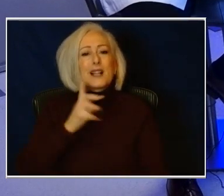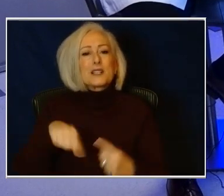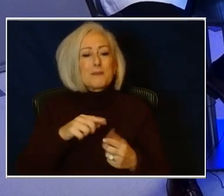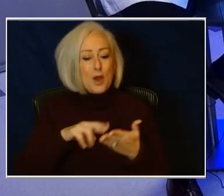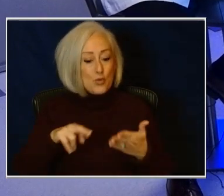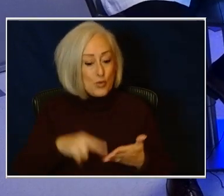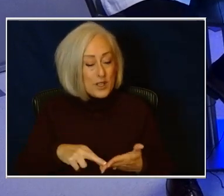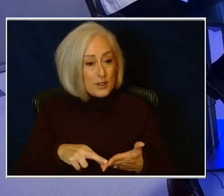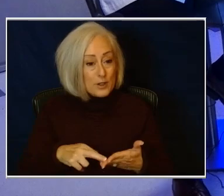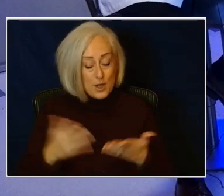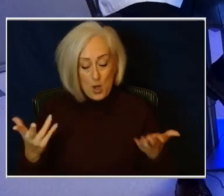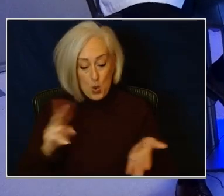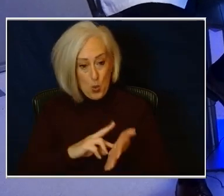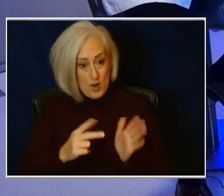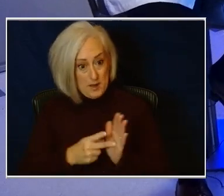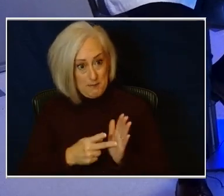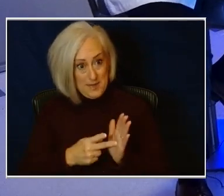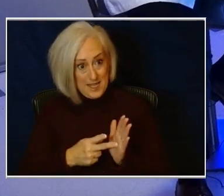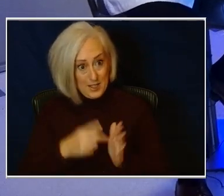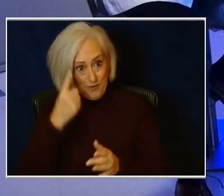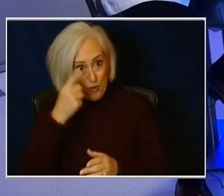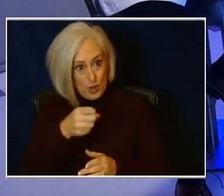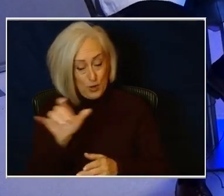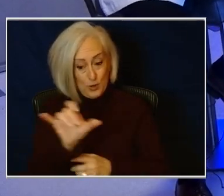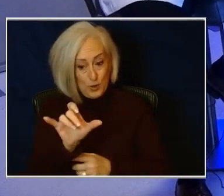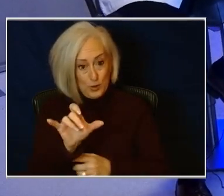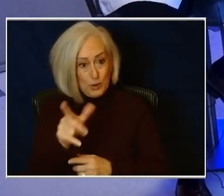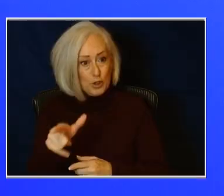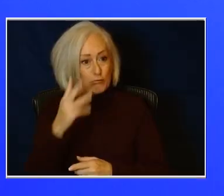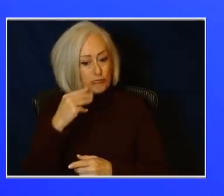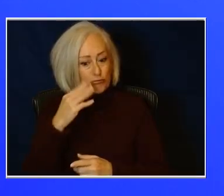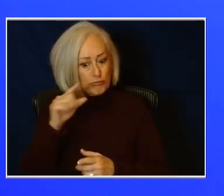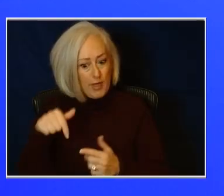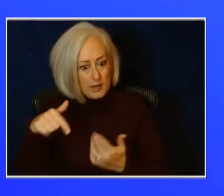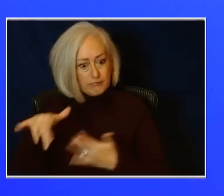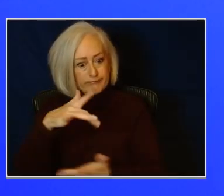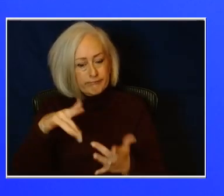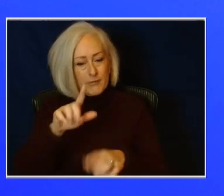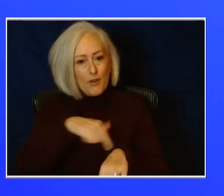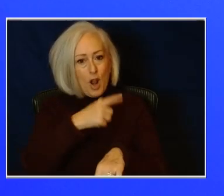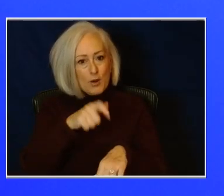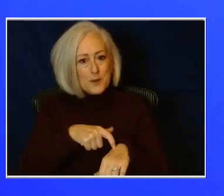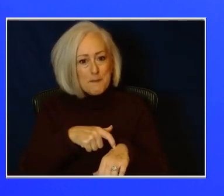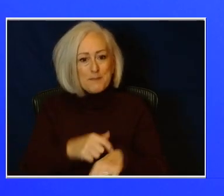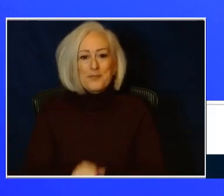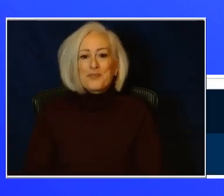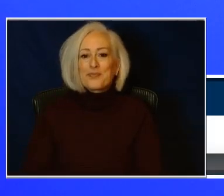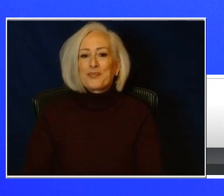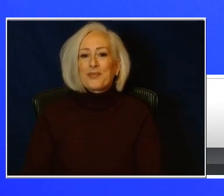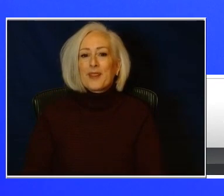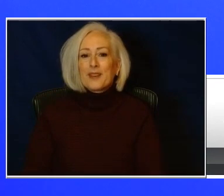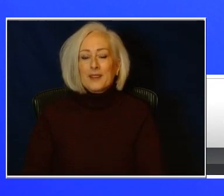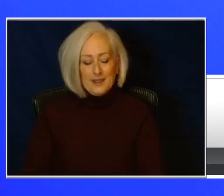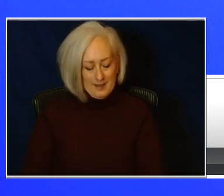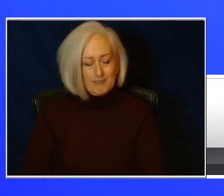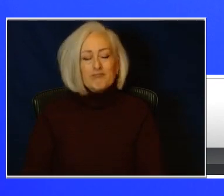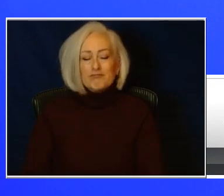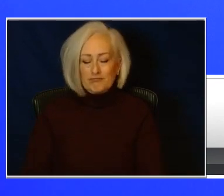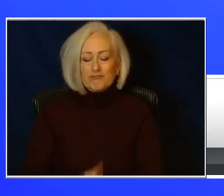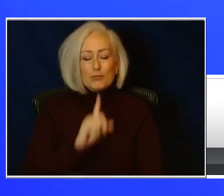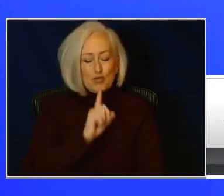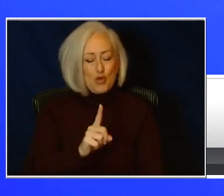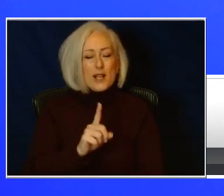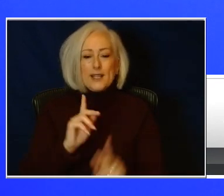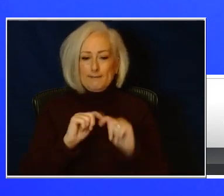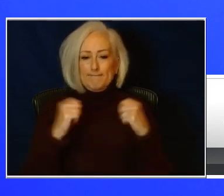you, because you've been on this journey now. Sure. Well, it's really been a team effort. And, one